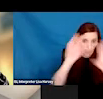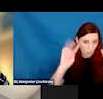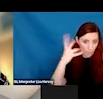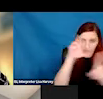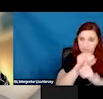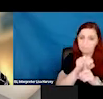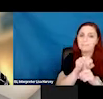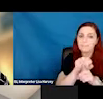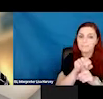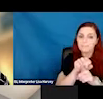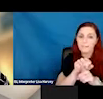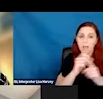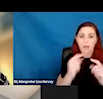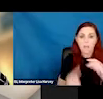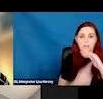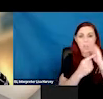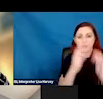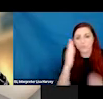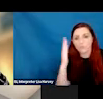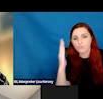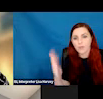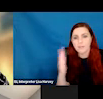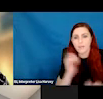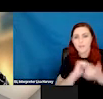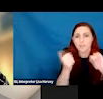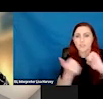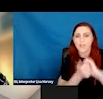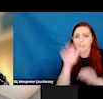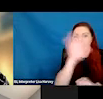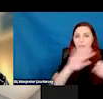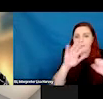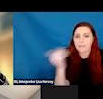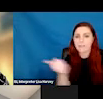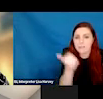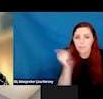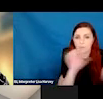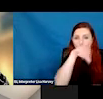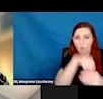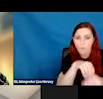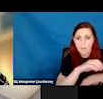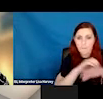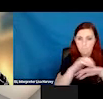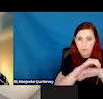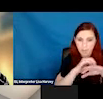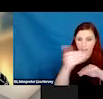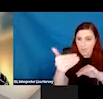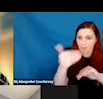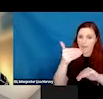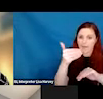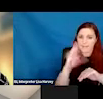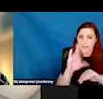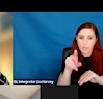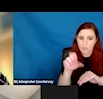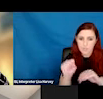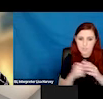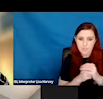recognize. And on the top right, then there's a changing places sign, which incorporates Braille and raised lettering. Could I have the